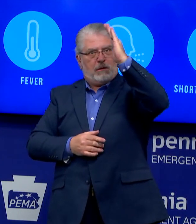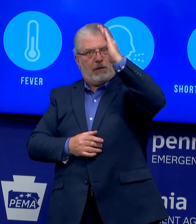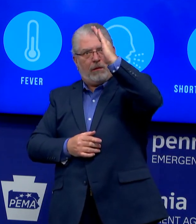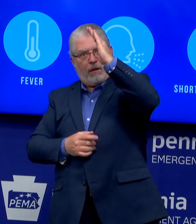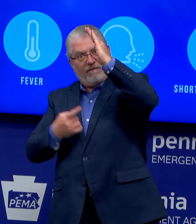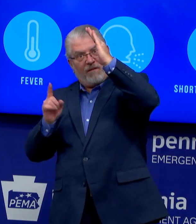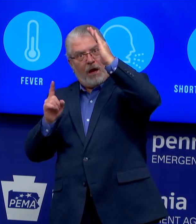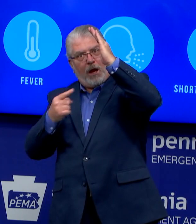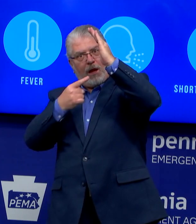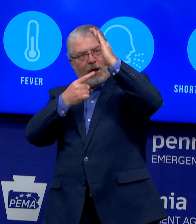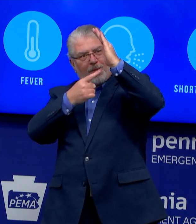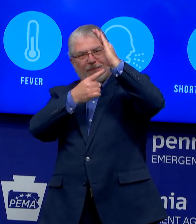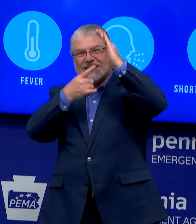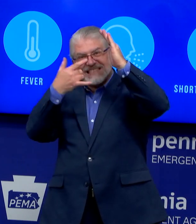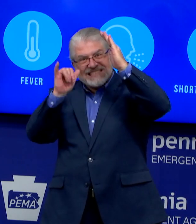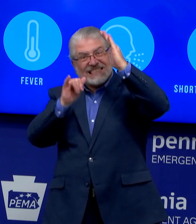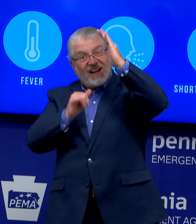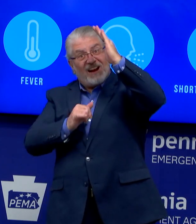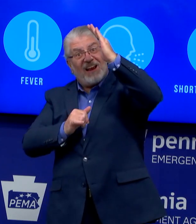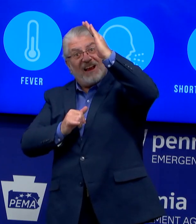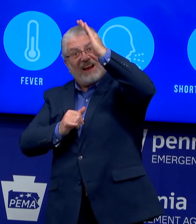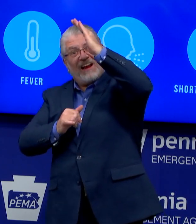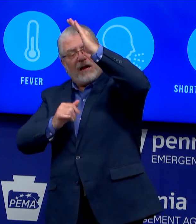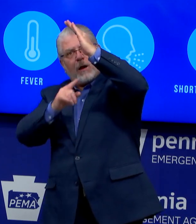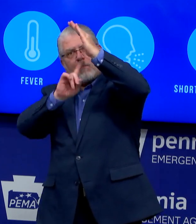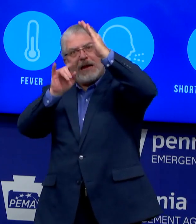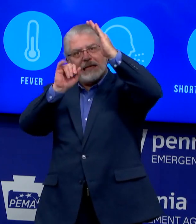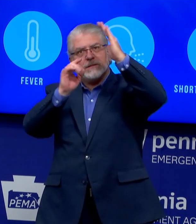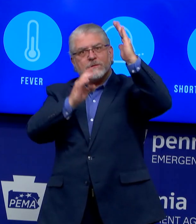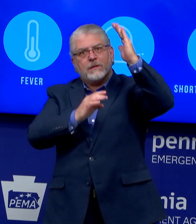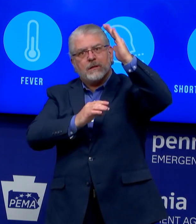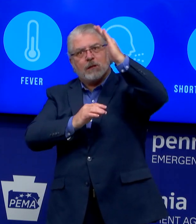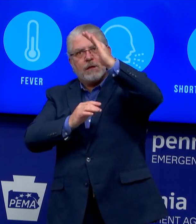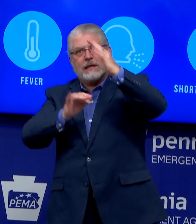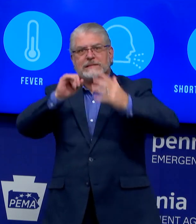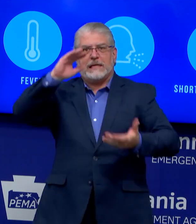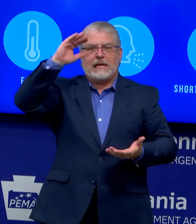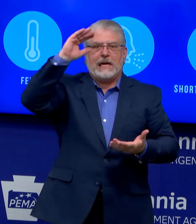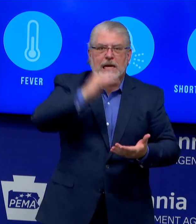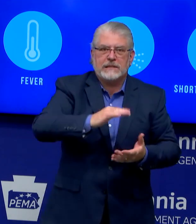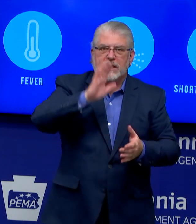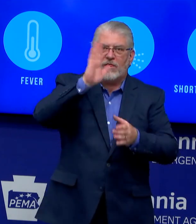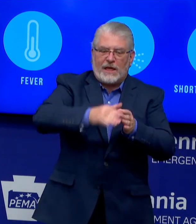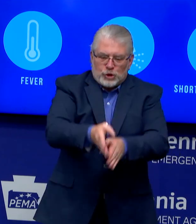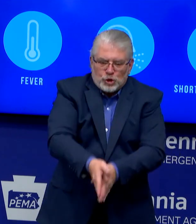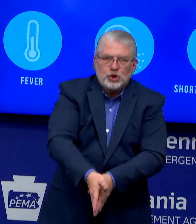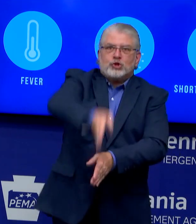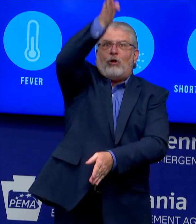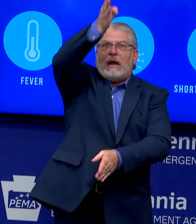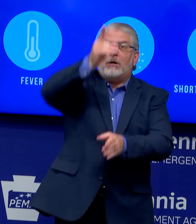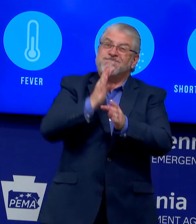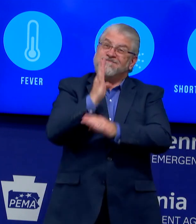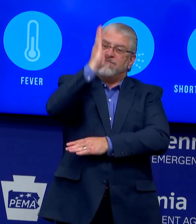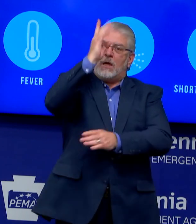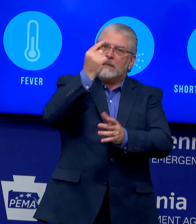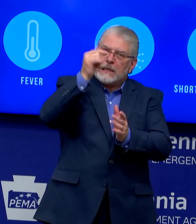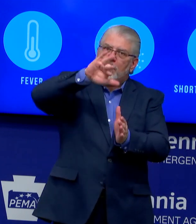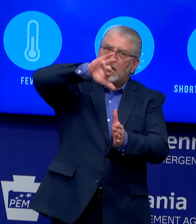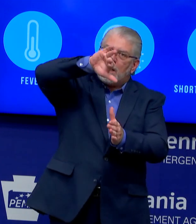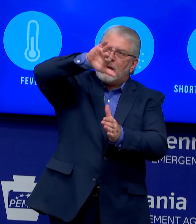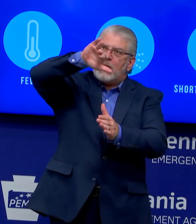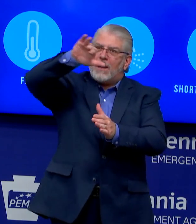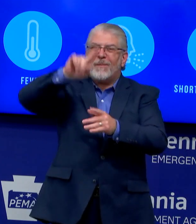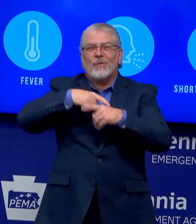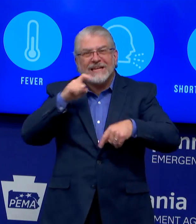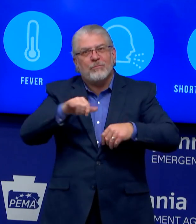new cases every day, but we're not seeing as many new cases as we had before. And so the